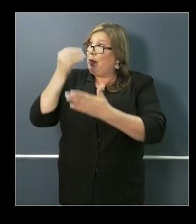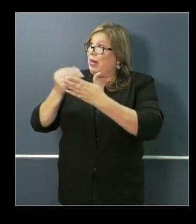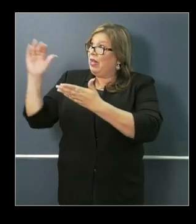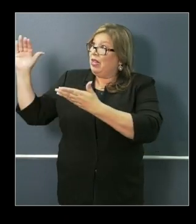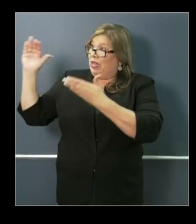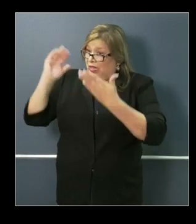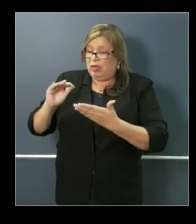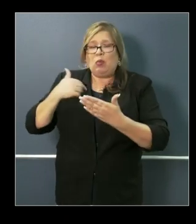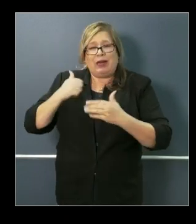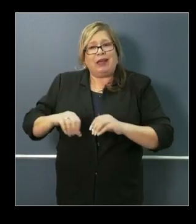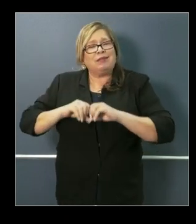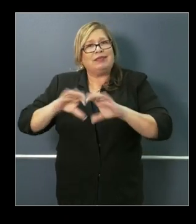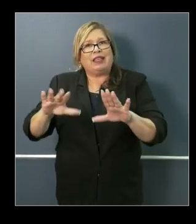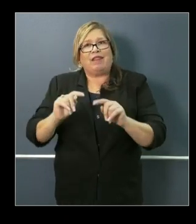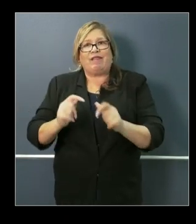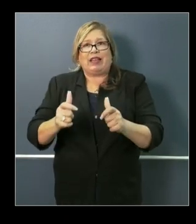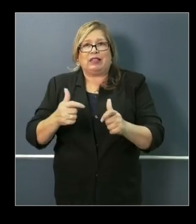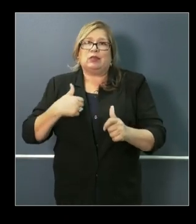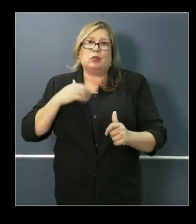that we are able to get it out.